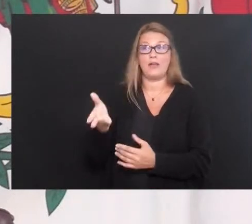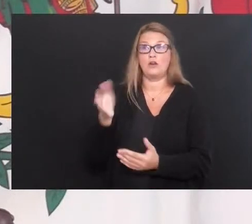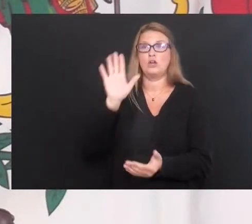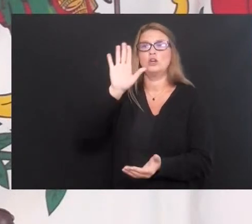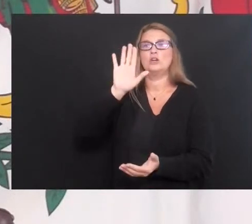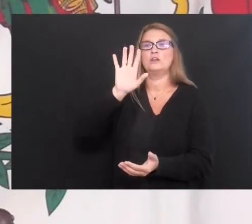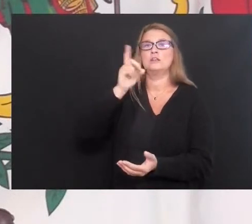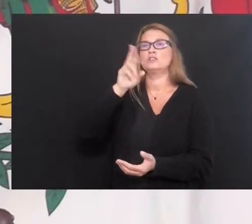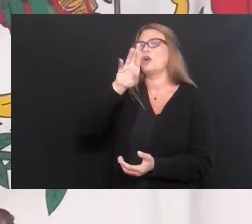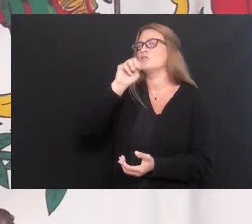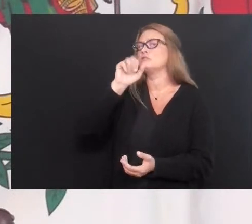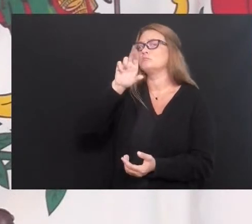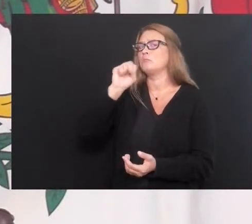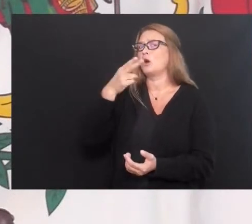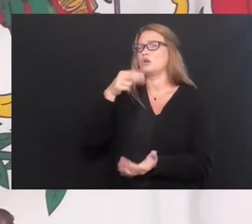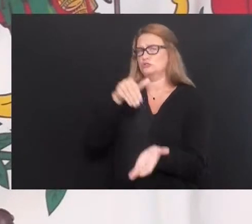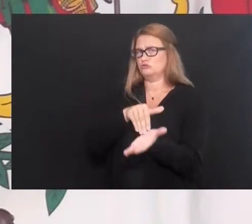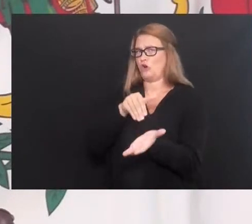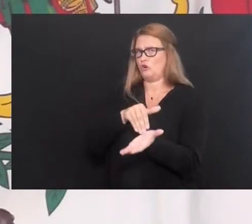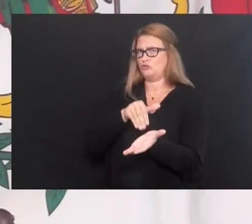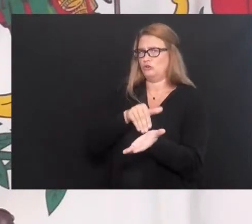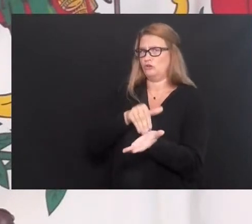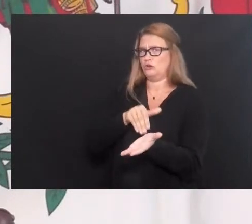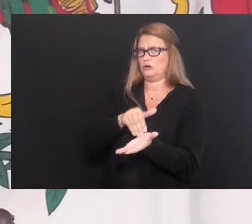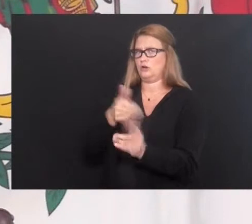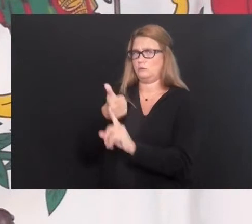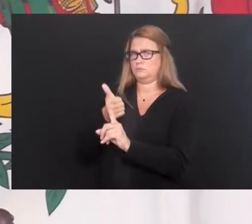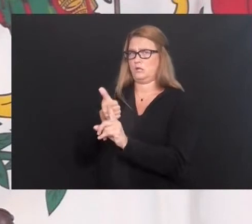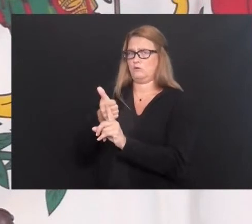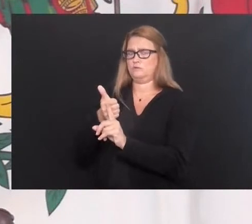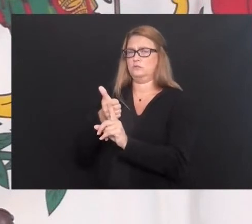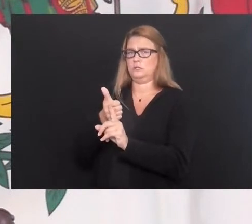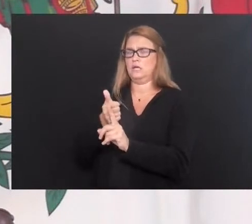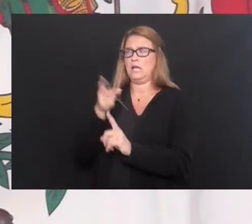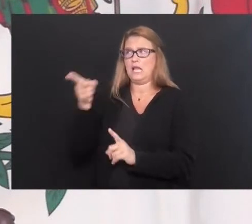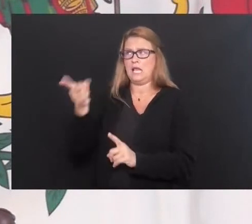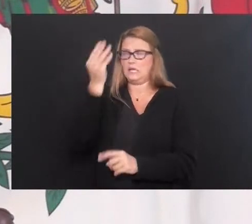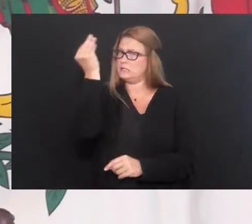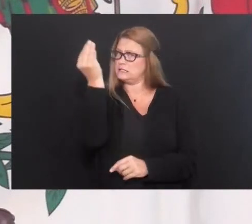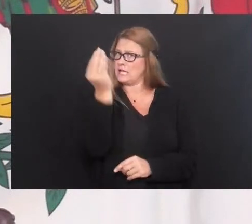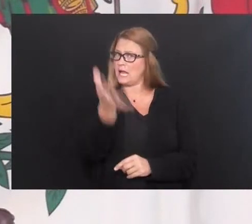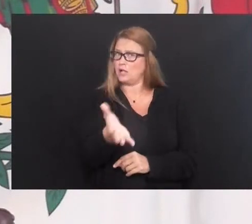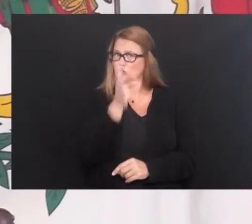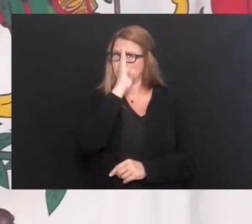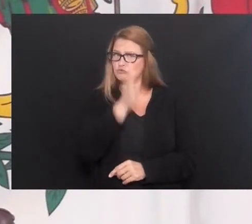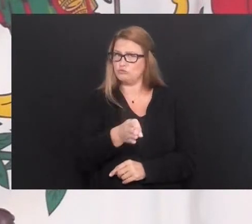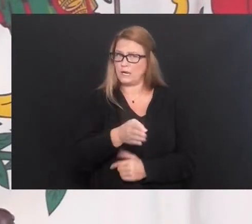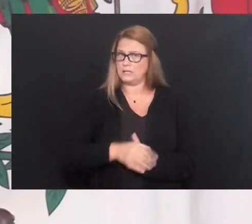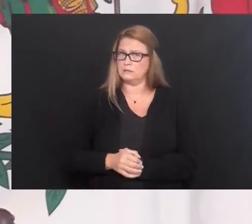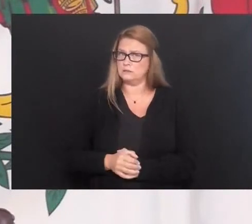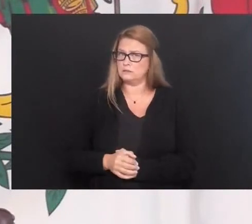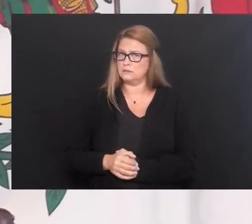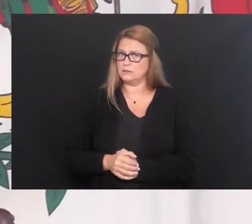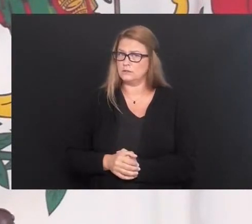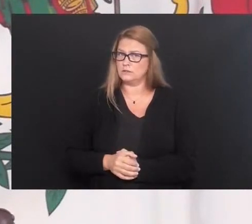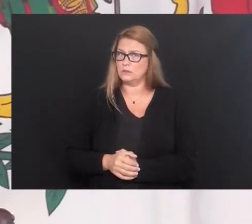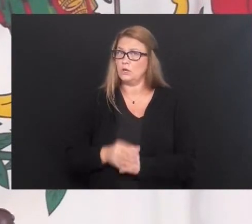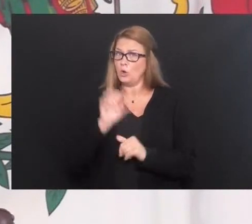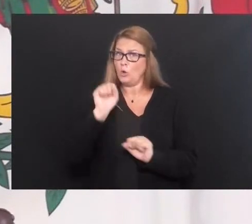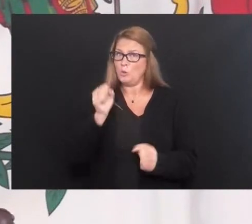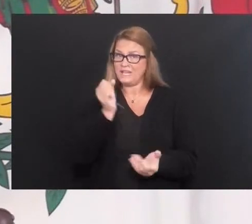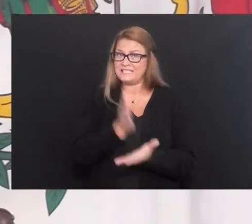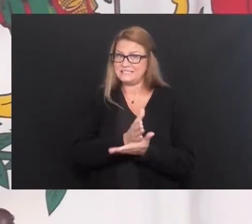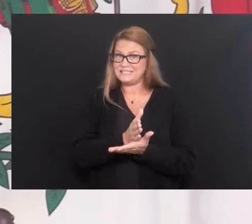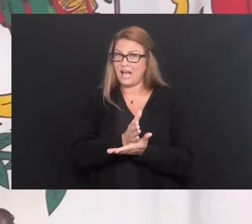your coronavirus czar. He's saying to you, right, just as straight up as he can say, we can prevent